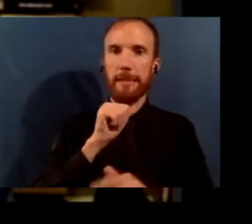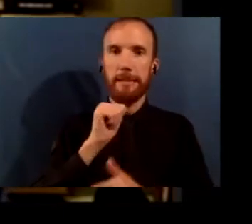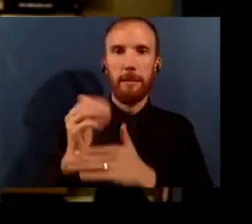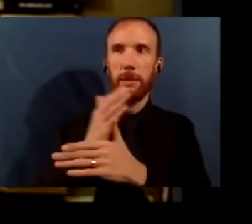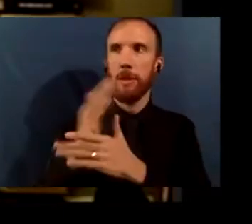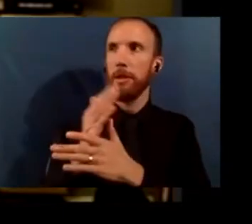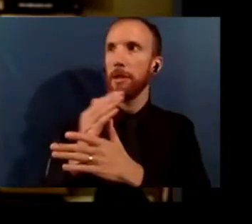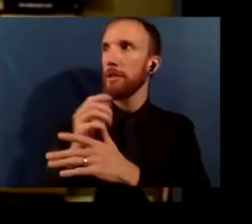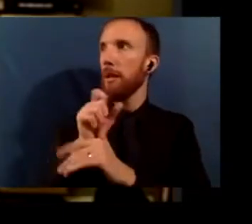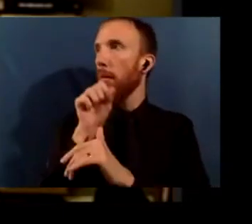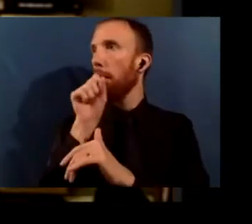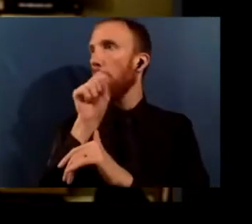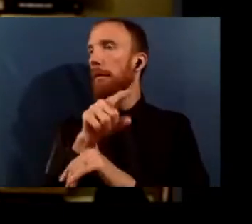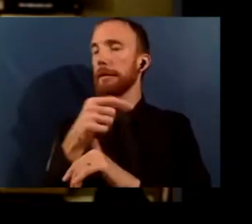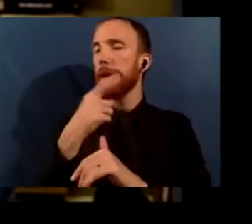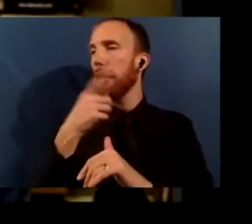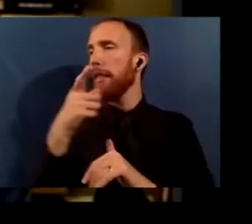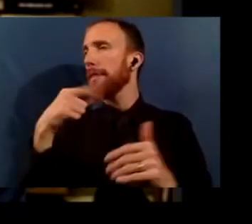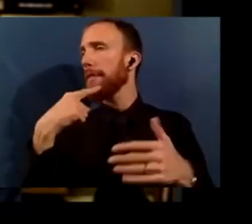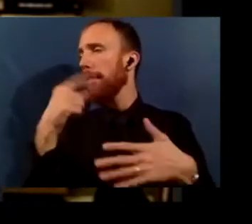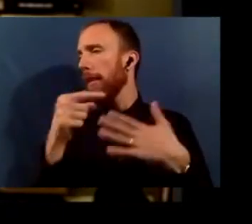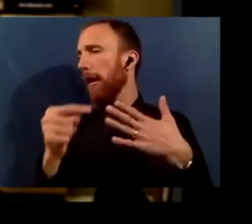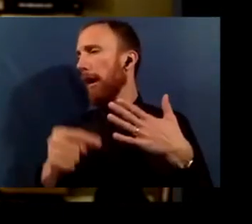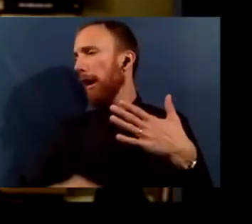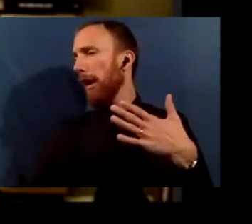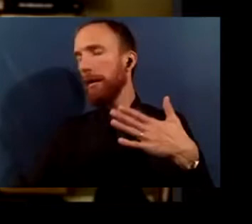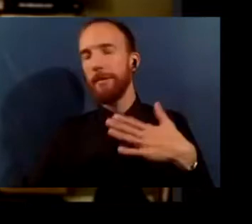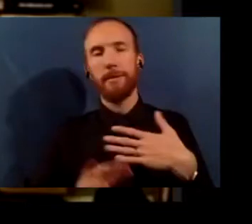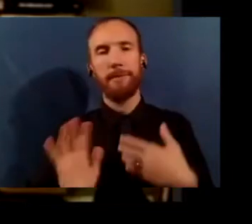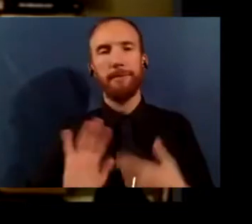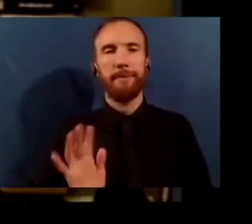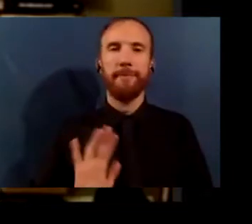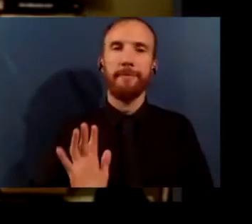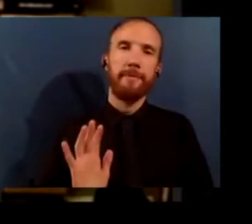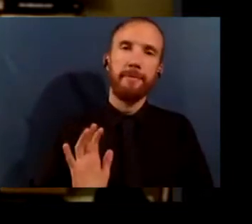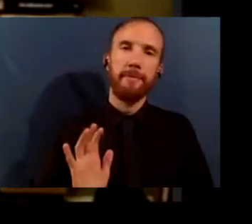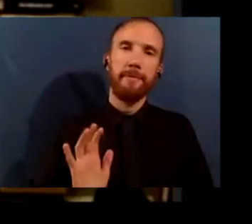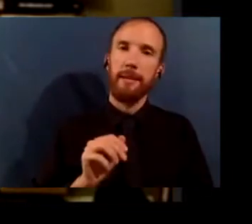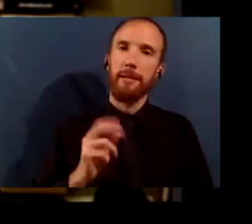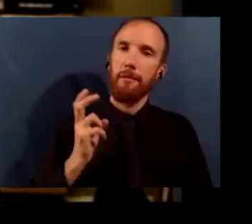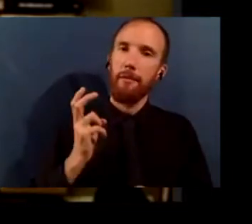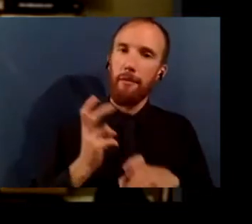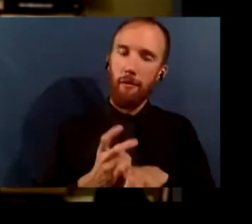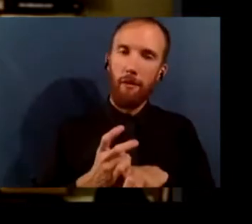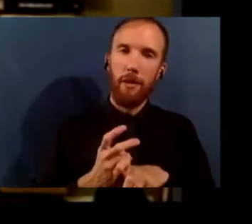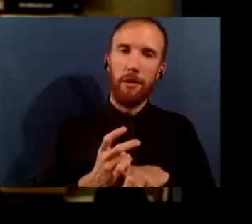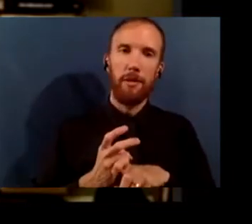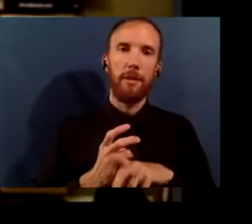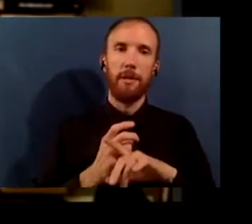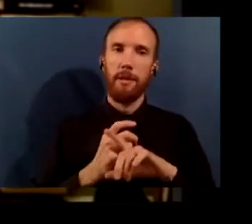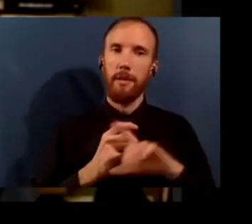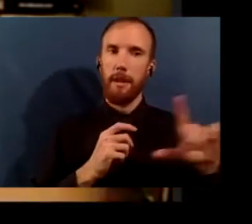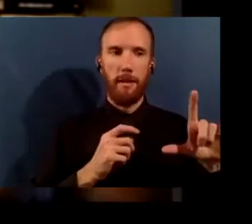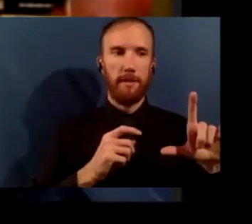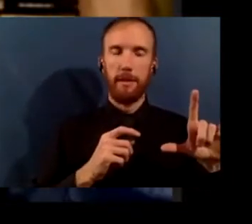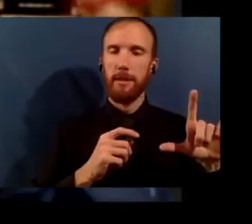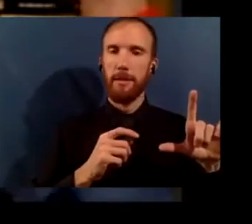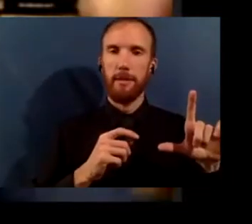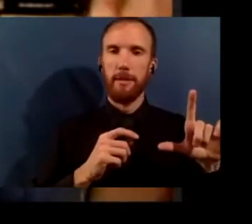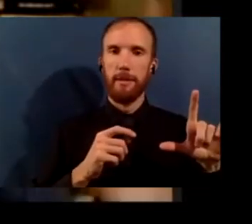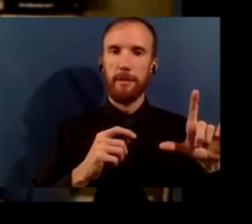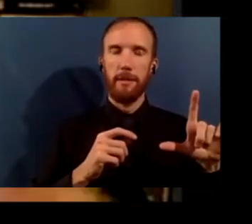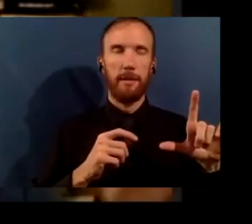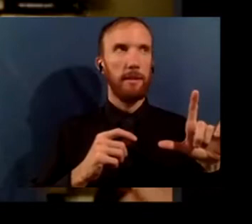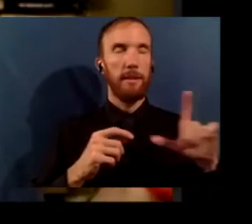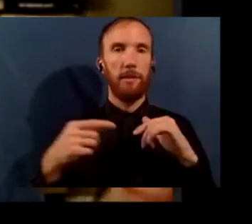said that there. You need to have that. It's not easy. I mean, the left is in a huge disadvantage in the pandemic, because, you know,